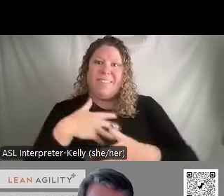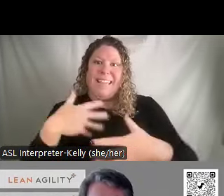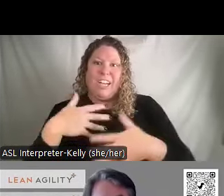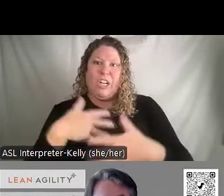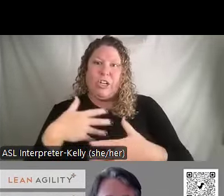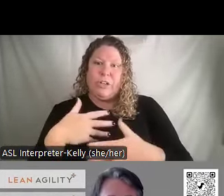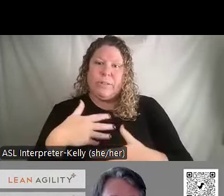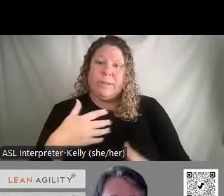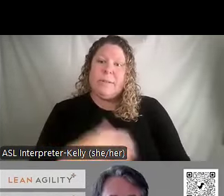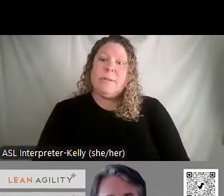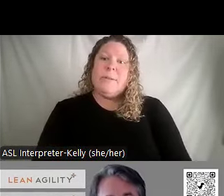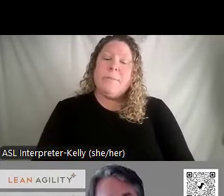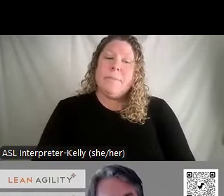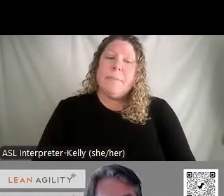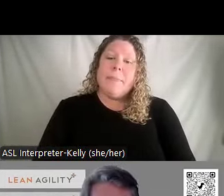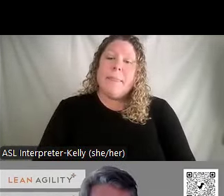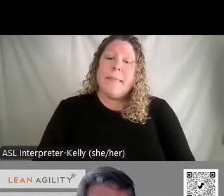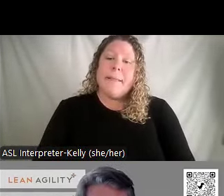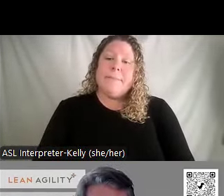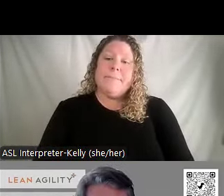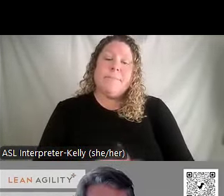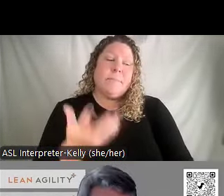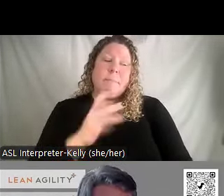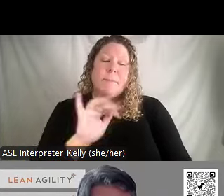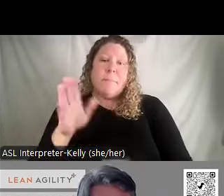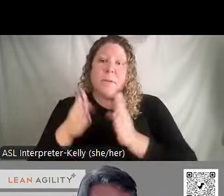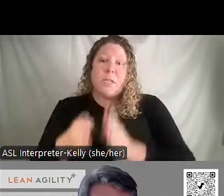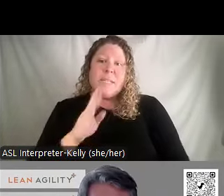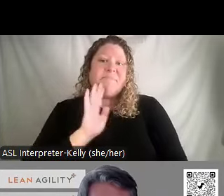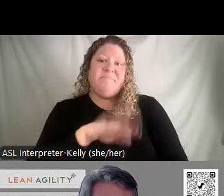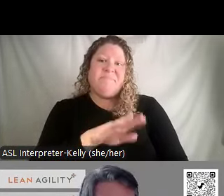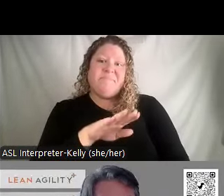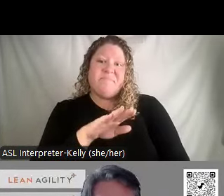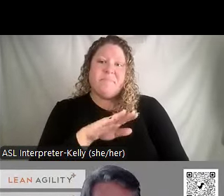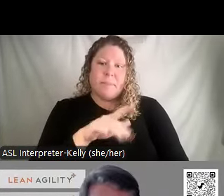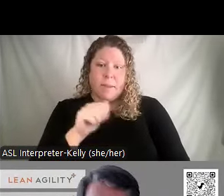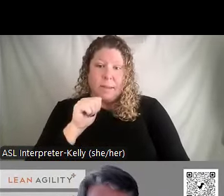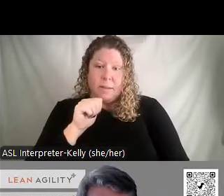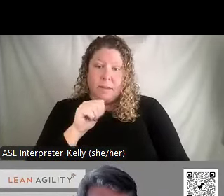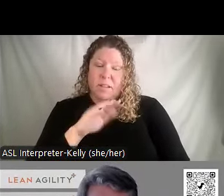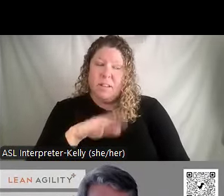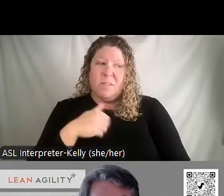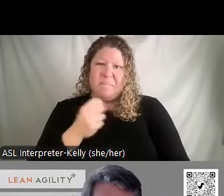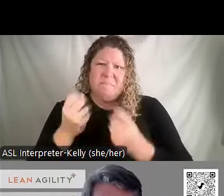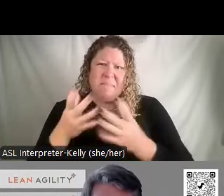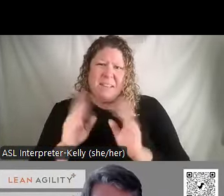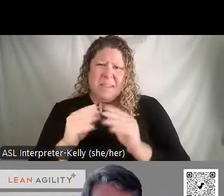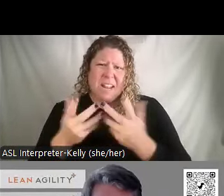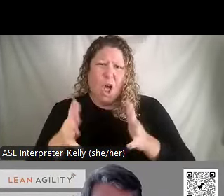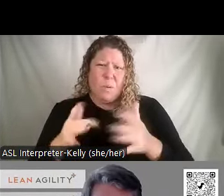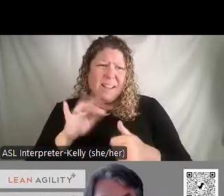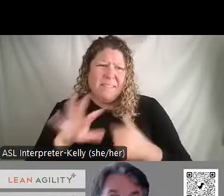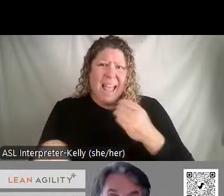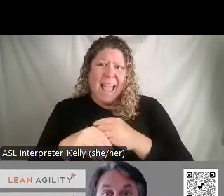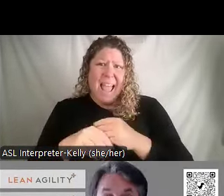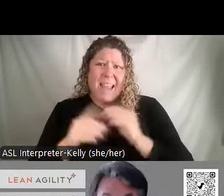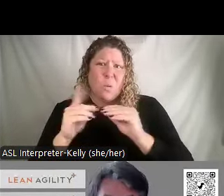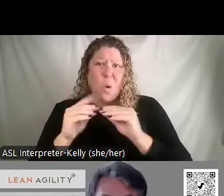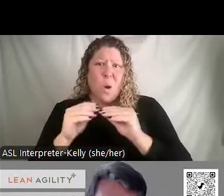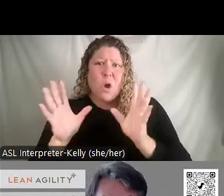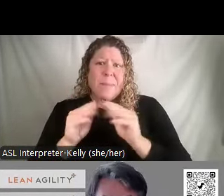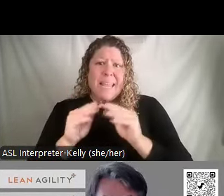Well, fear-mongering might be, we've an unfounded objection. We've got so many meetings already. If we added this one extra meeting, we would